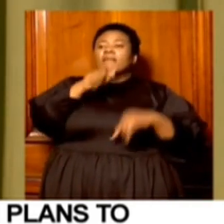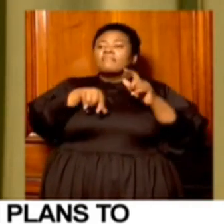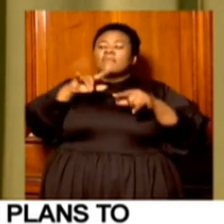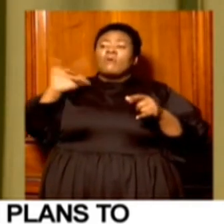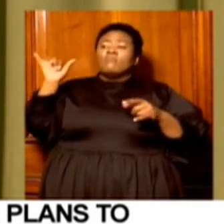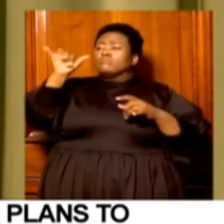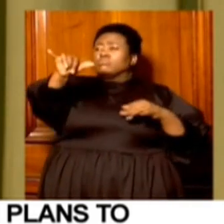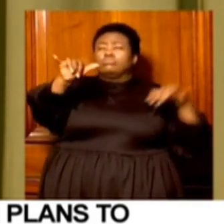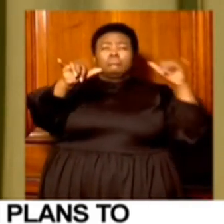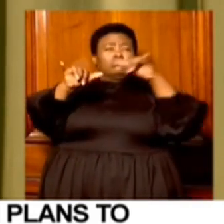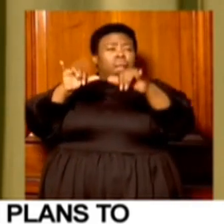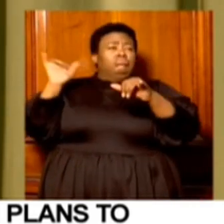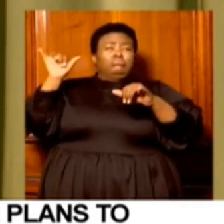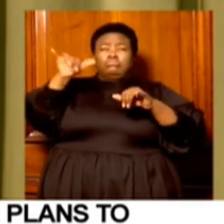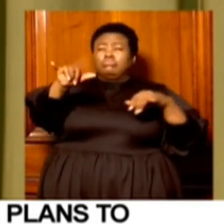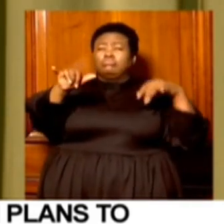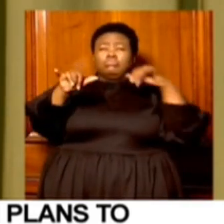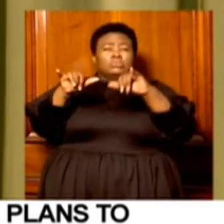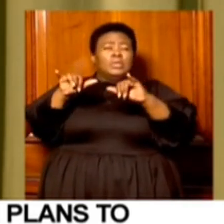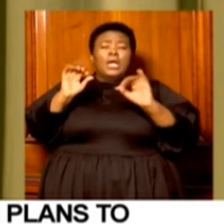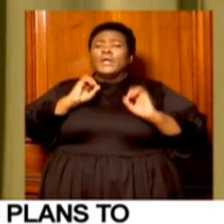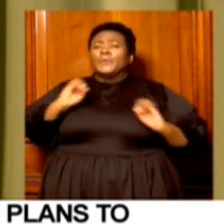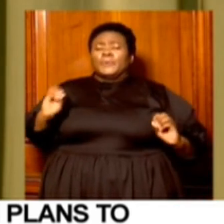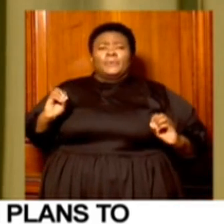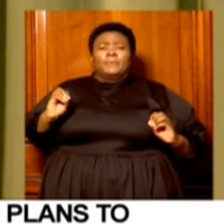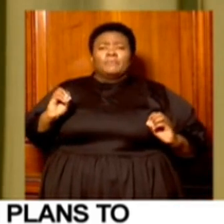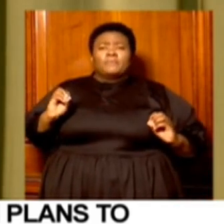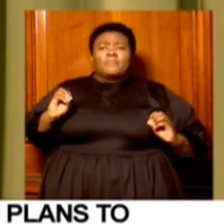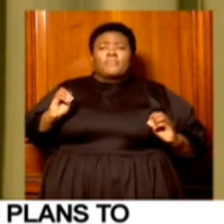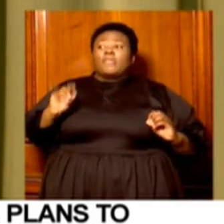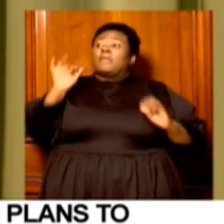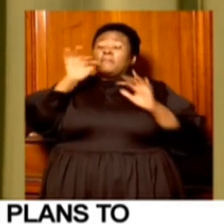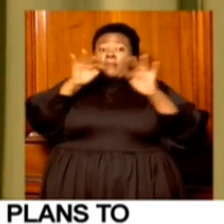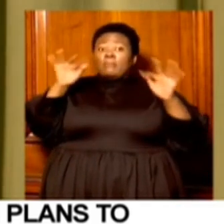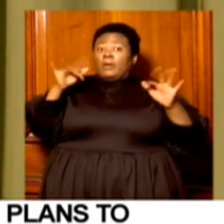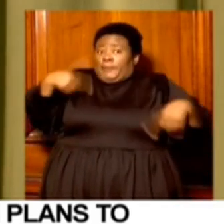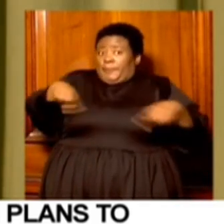nobody goes and fly besides any other thing. People are afraid.